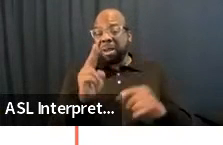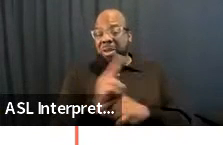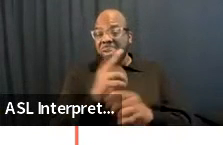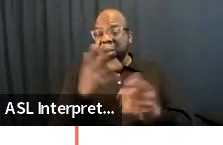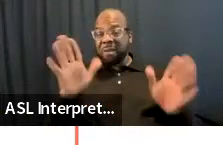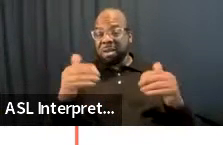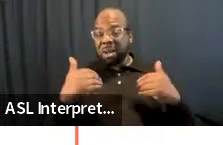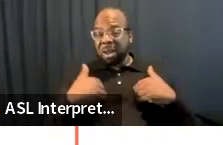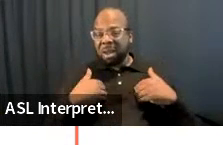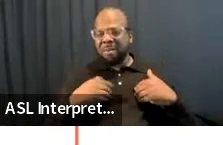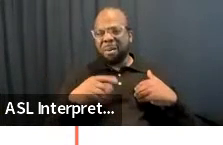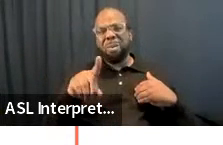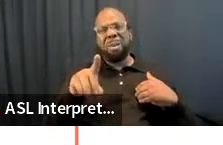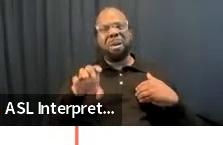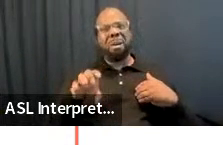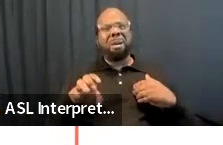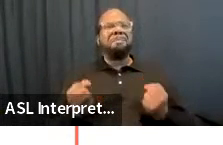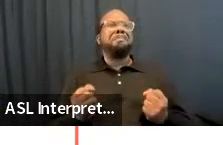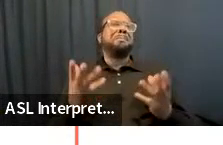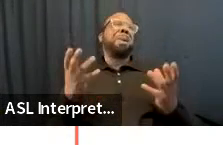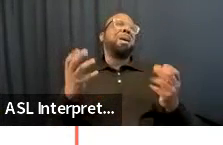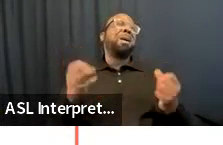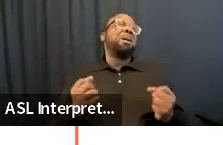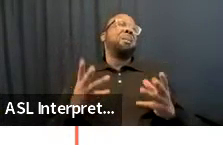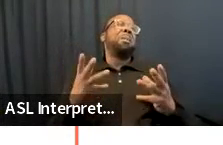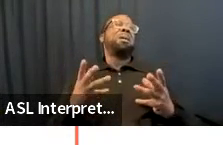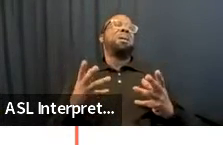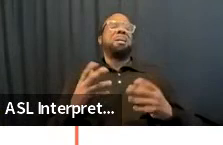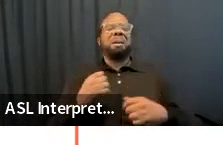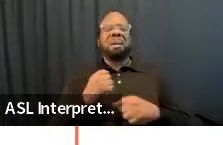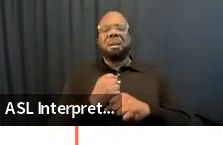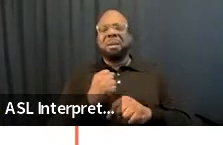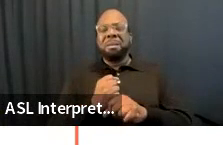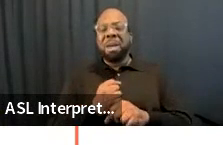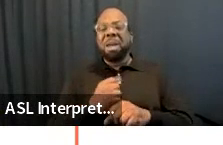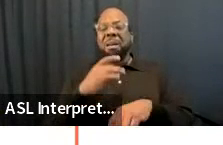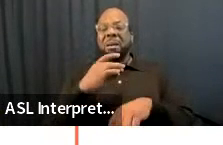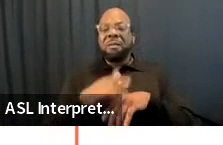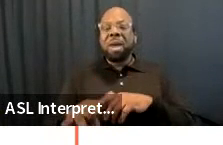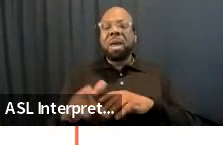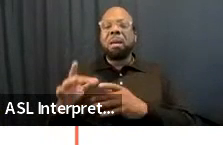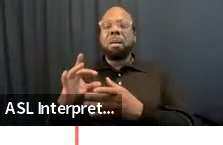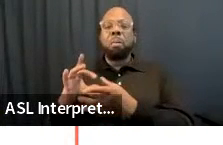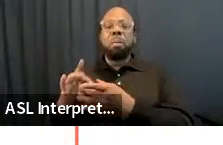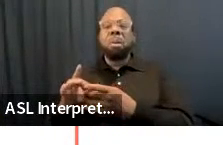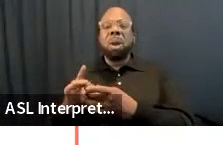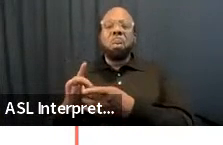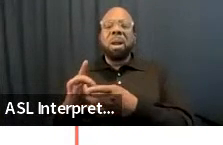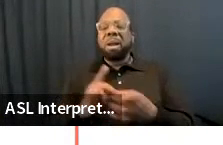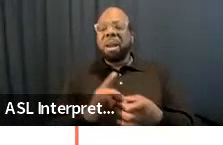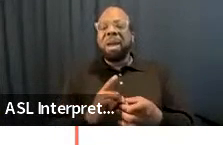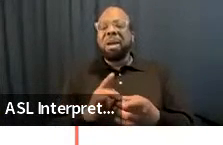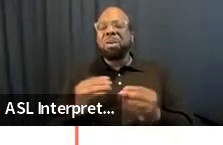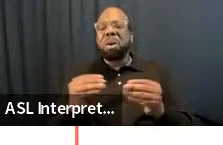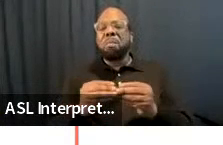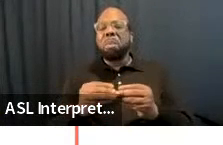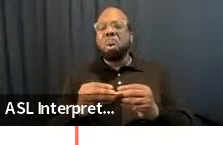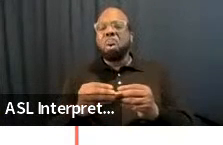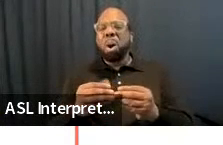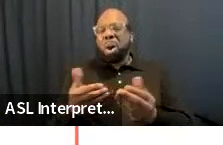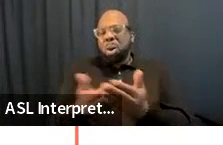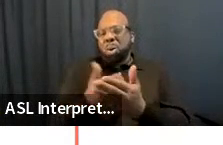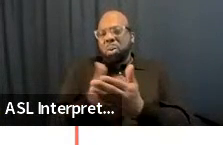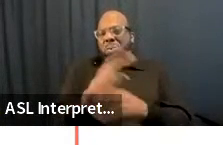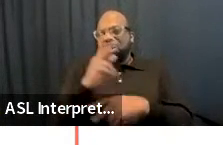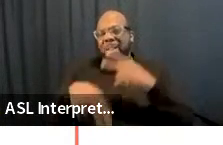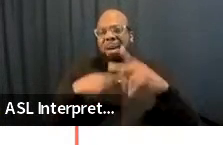zoning, hundreds of them, and making them so that they relate to more modern types of industries and more modern types of